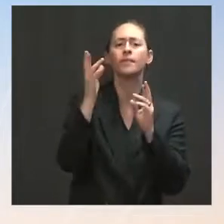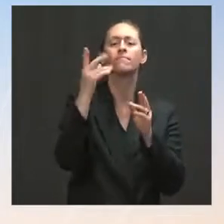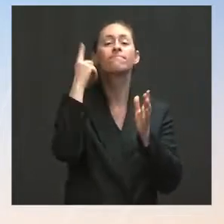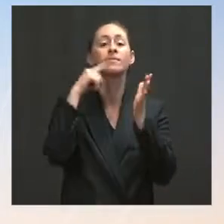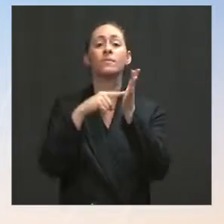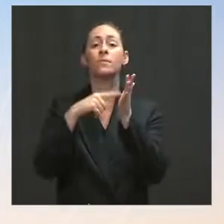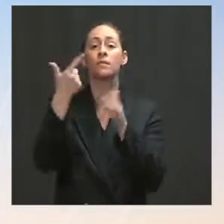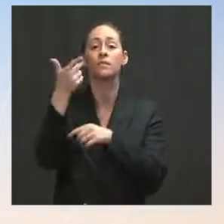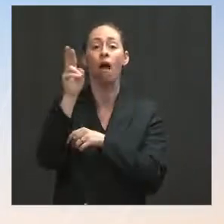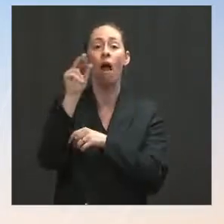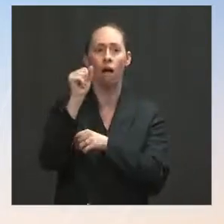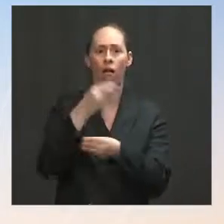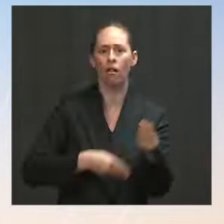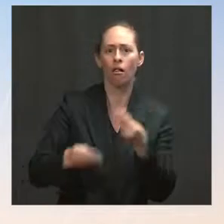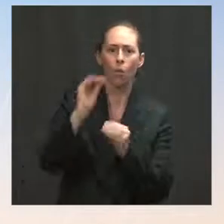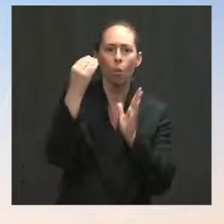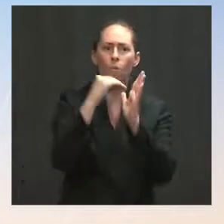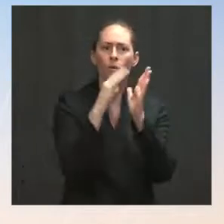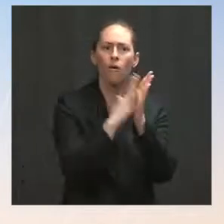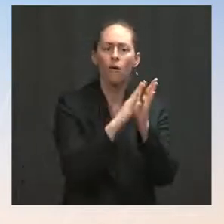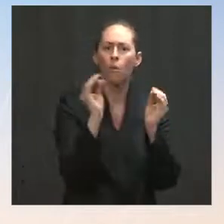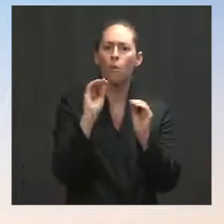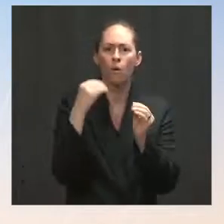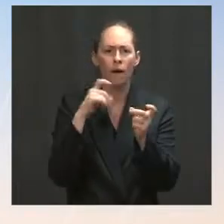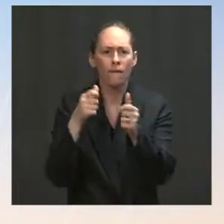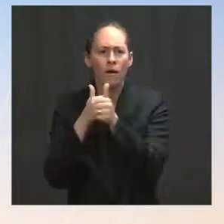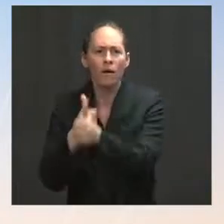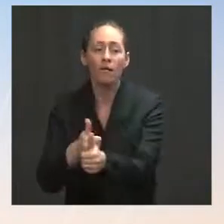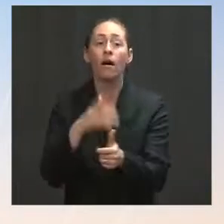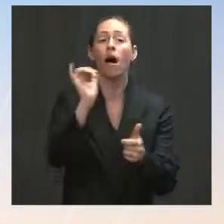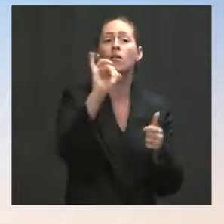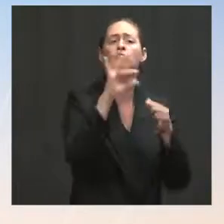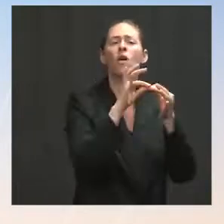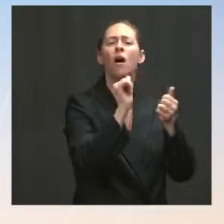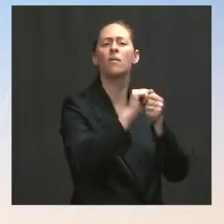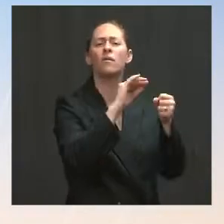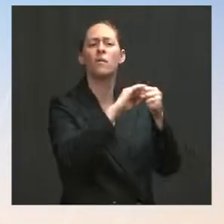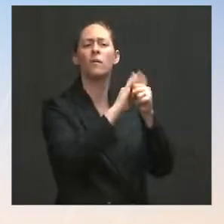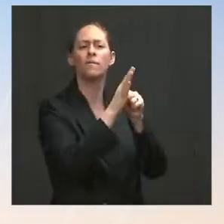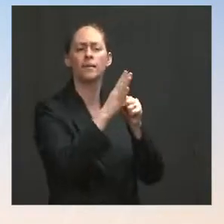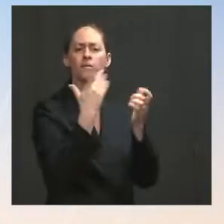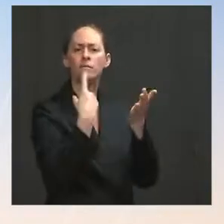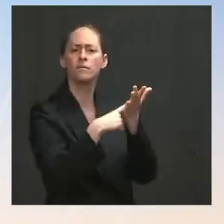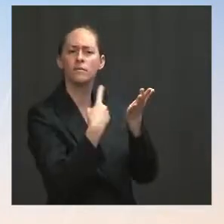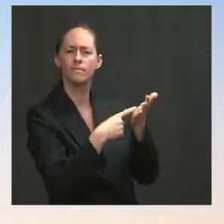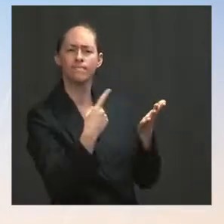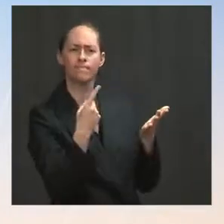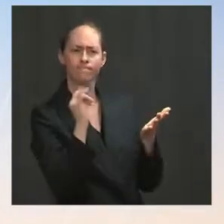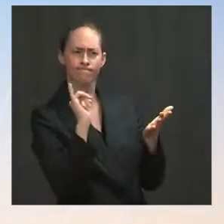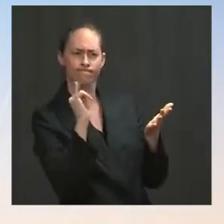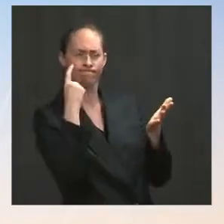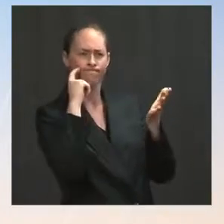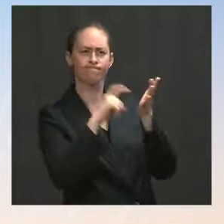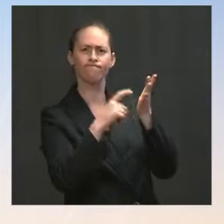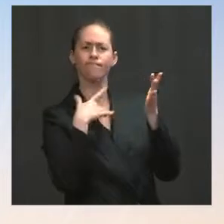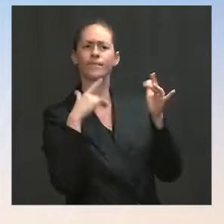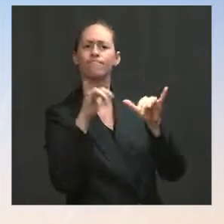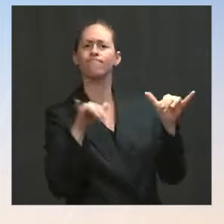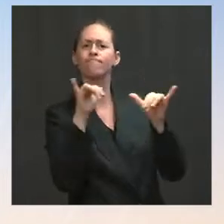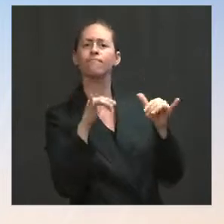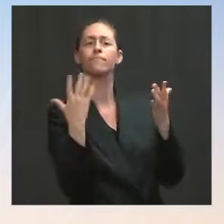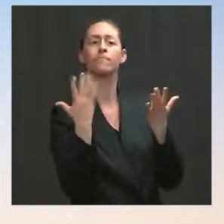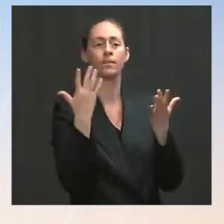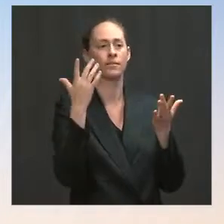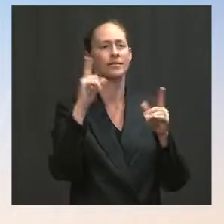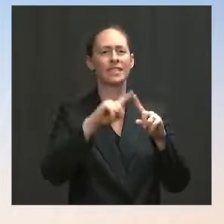One other update in COVID news, we want to make sure we are lifting up some of the innovative ways that Americans across the country are meeting their